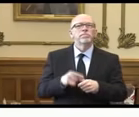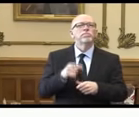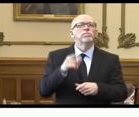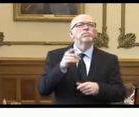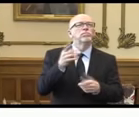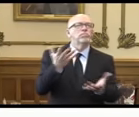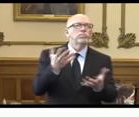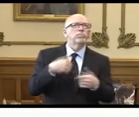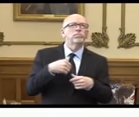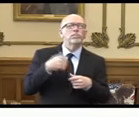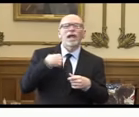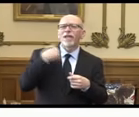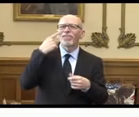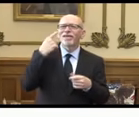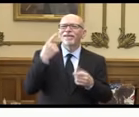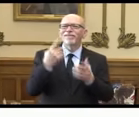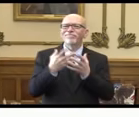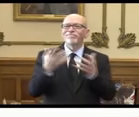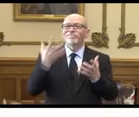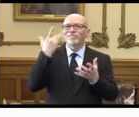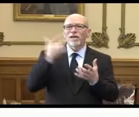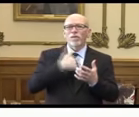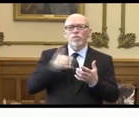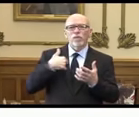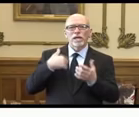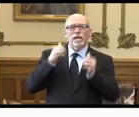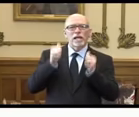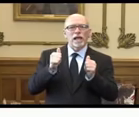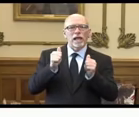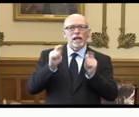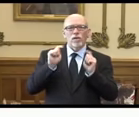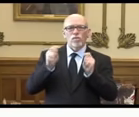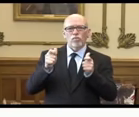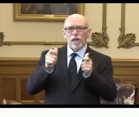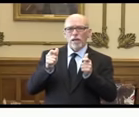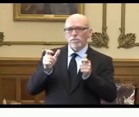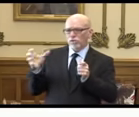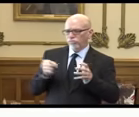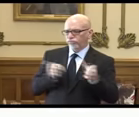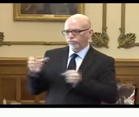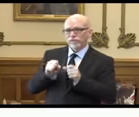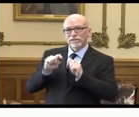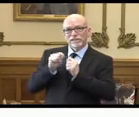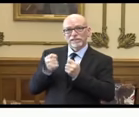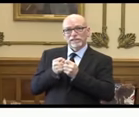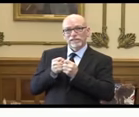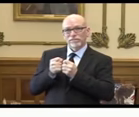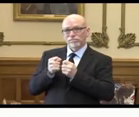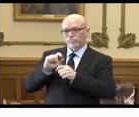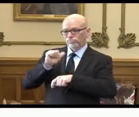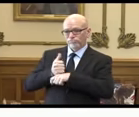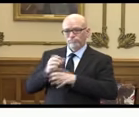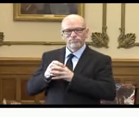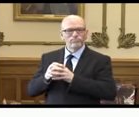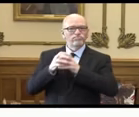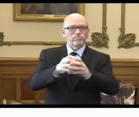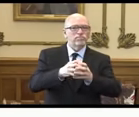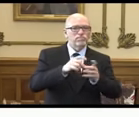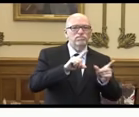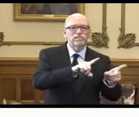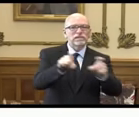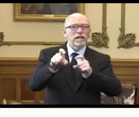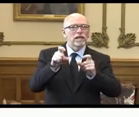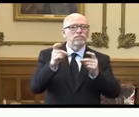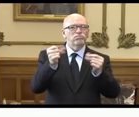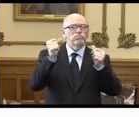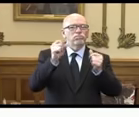I think a lot of that is because of our ability to rapidly mobilize teams and put them in place and get all the folks who are involved